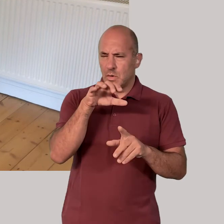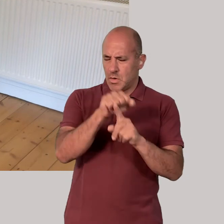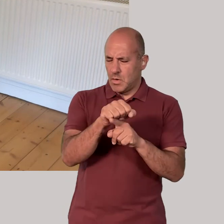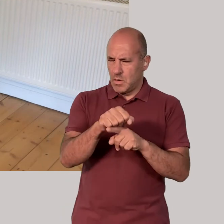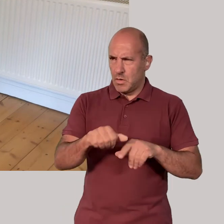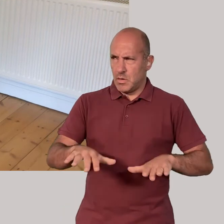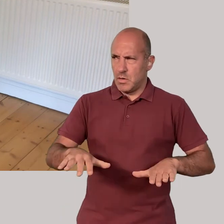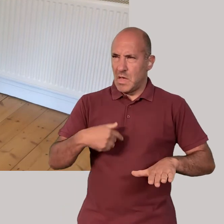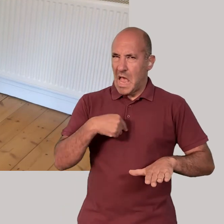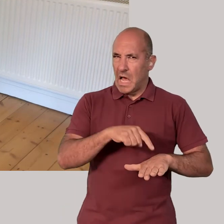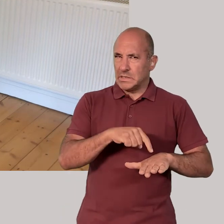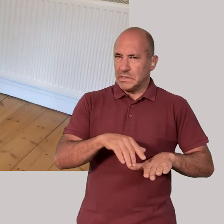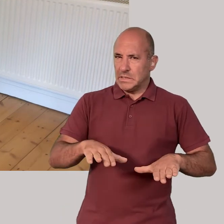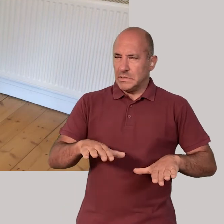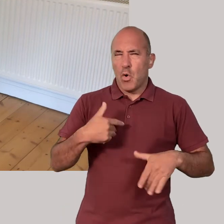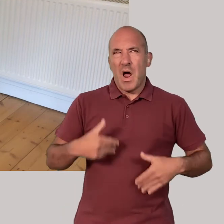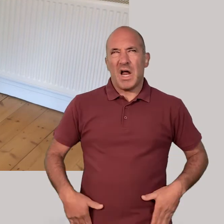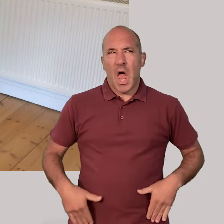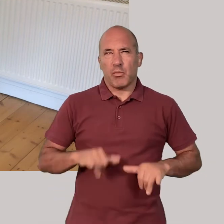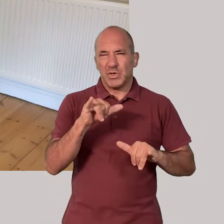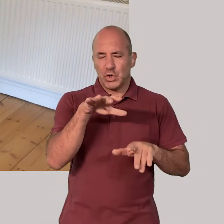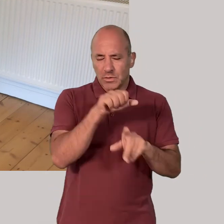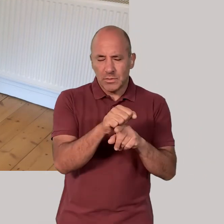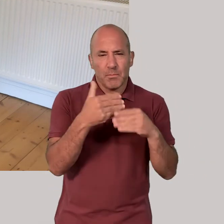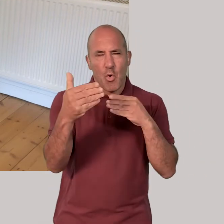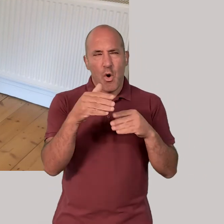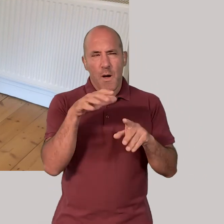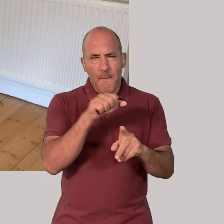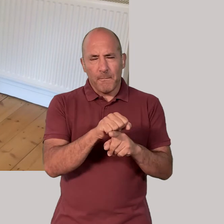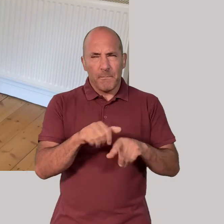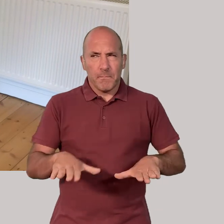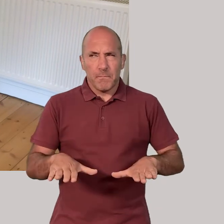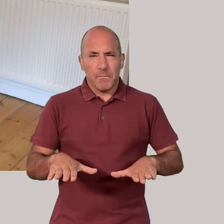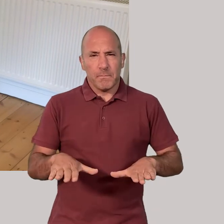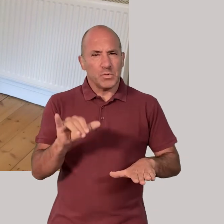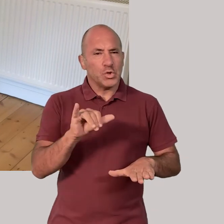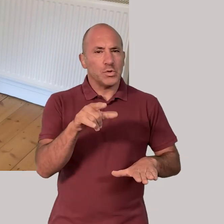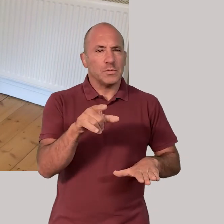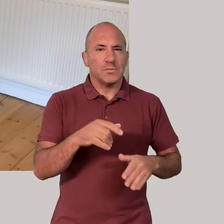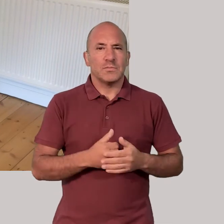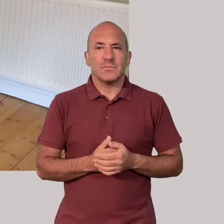And are you noticing your hands more or your legs more?